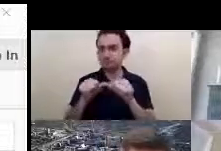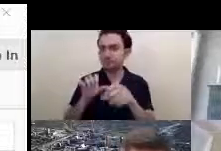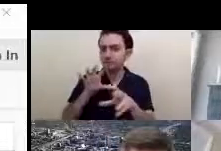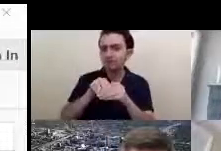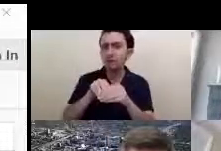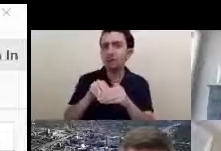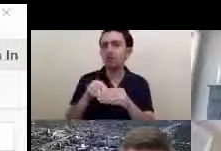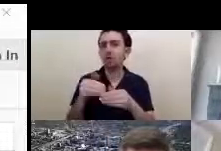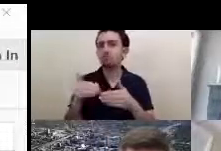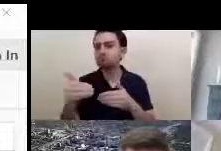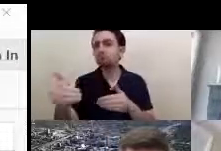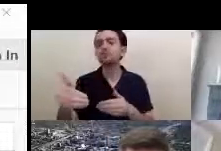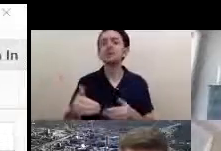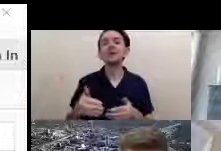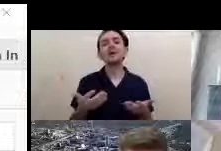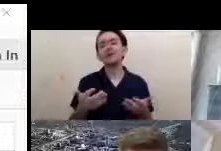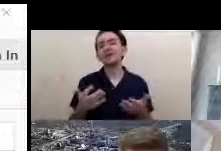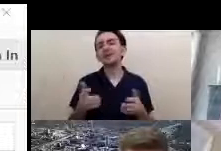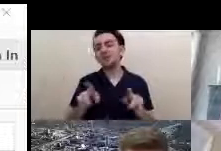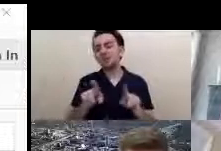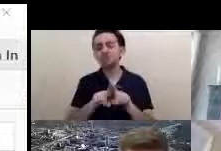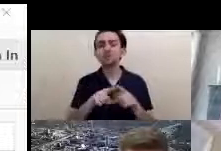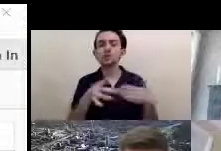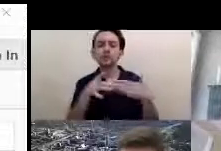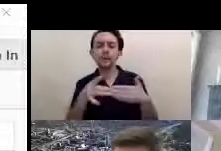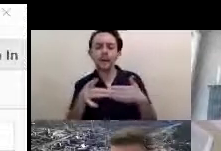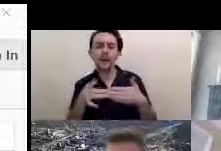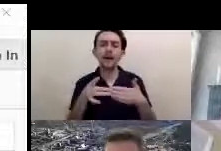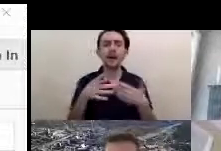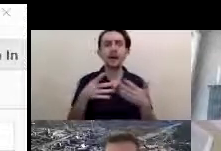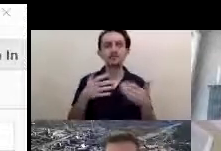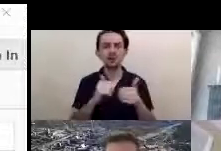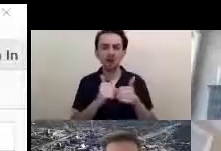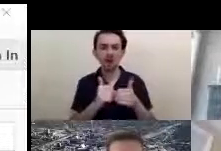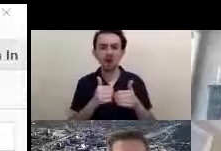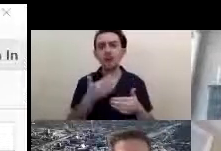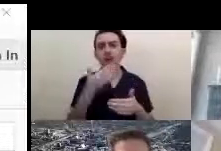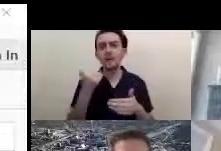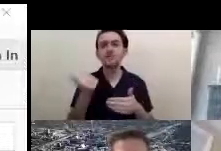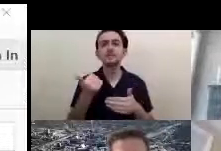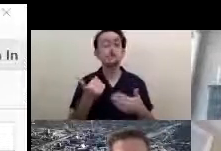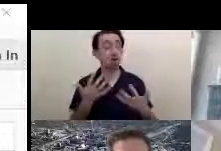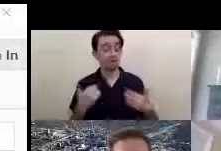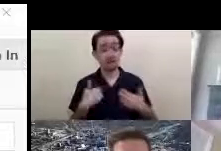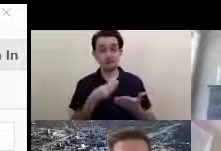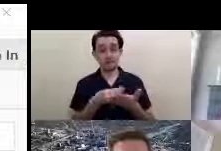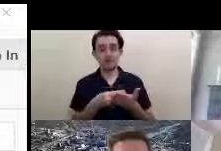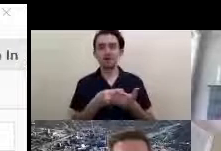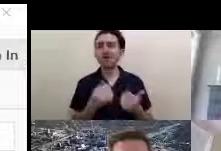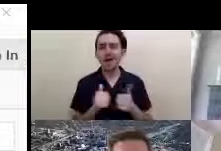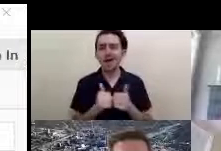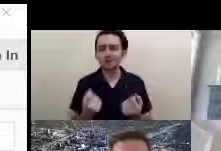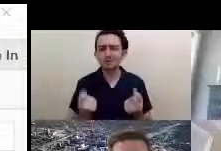a little bit how we spend the funds that are current at the moment. And then the second committee will focus on